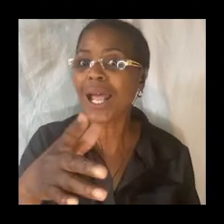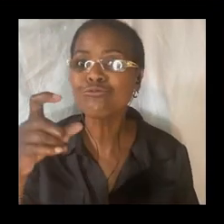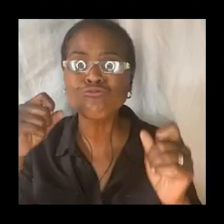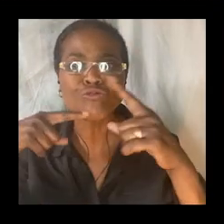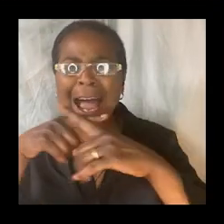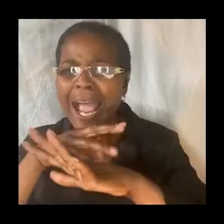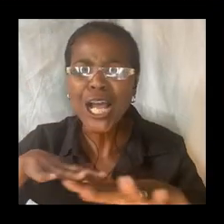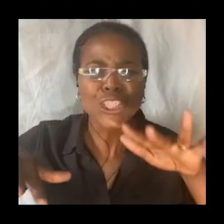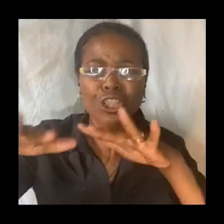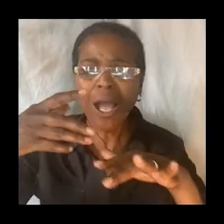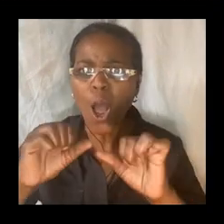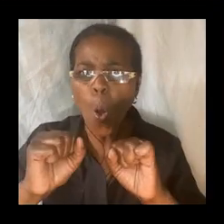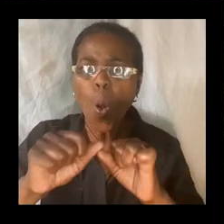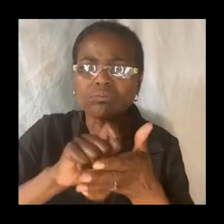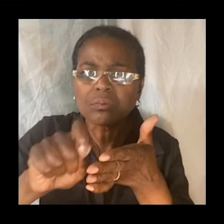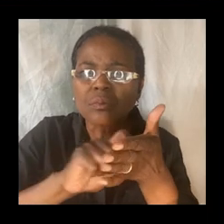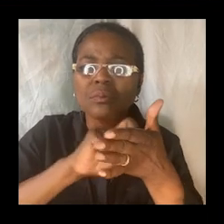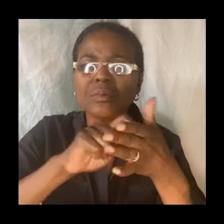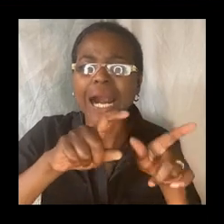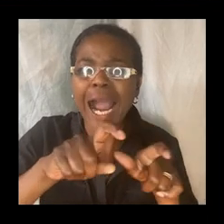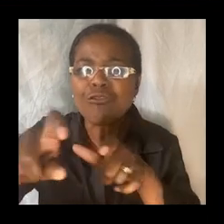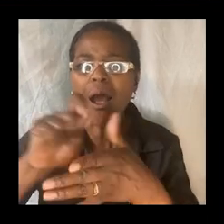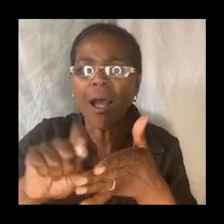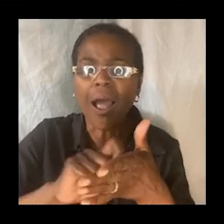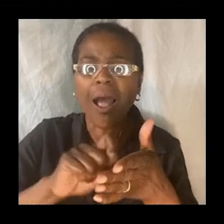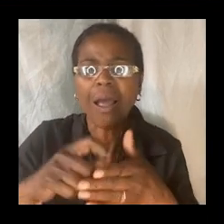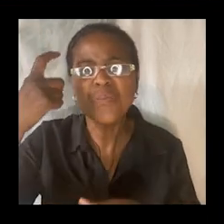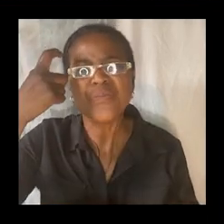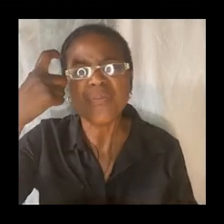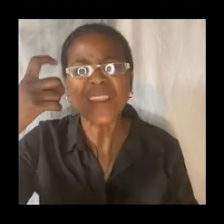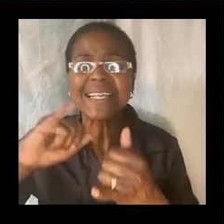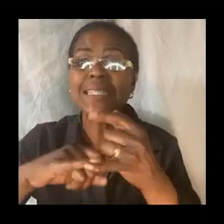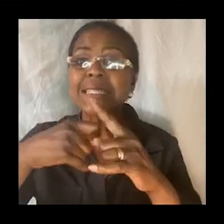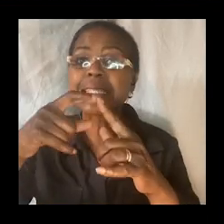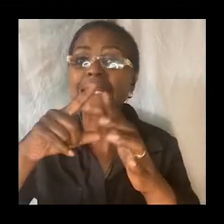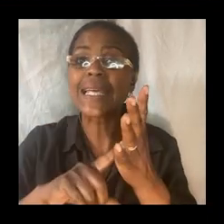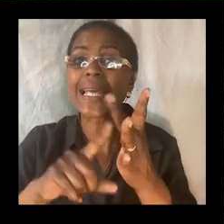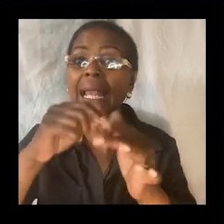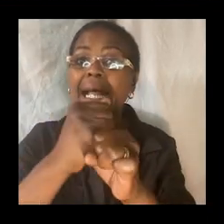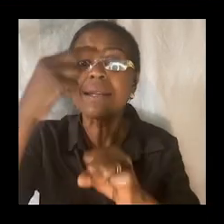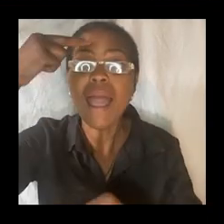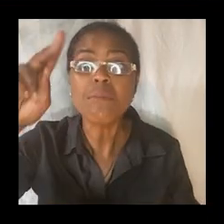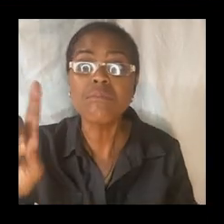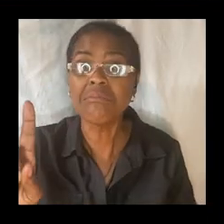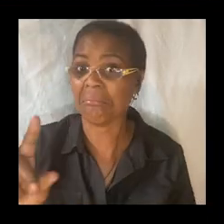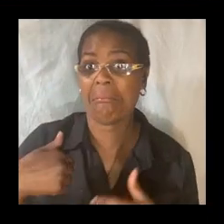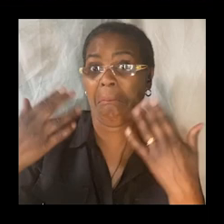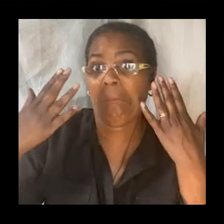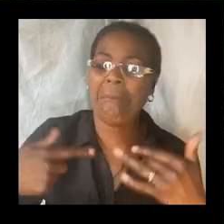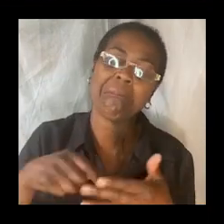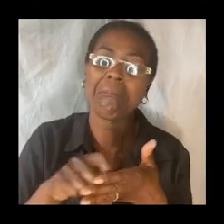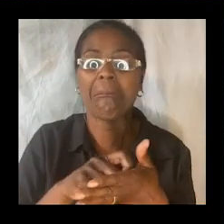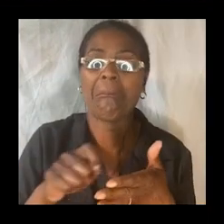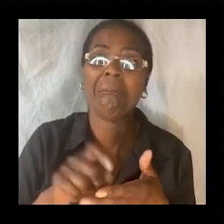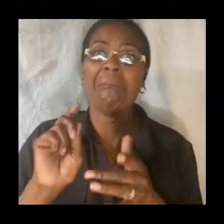very mysterious journey for me to go on. And I just had to steer with it and keep going on that journey. I didn't even know what Skellig was called